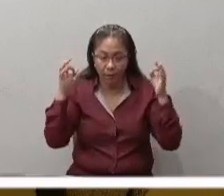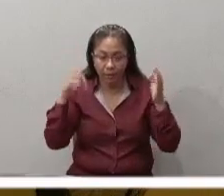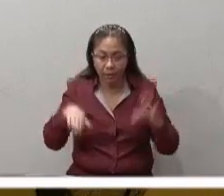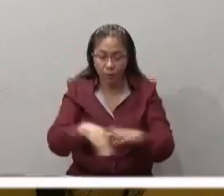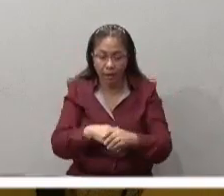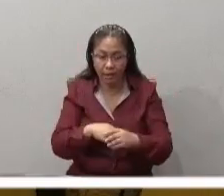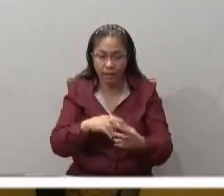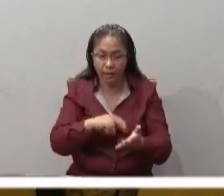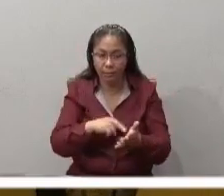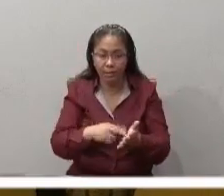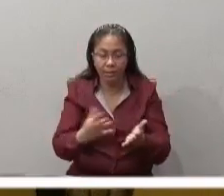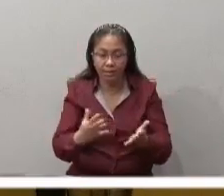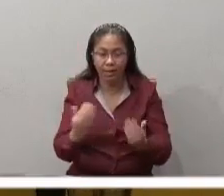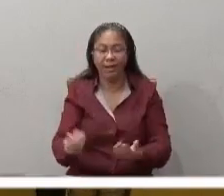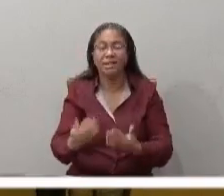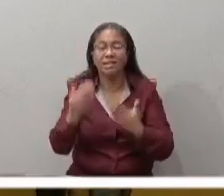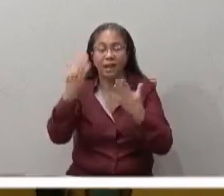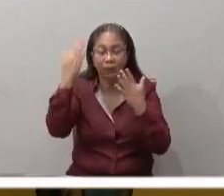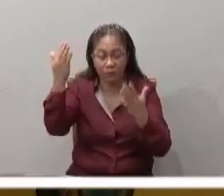paid for the banquet.